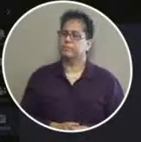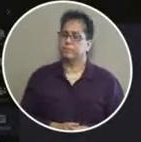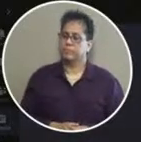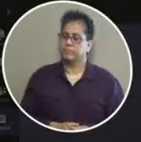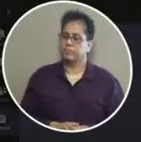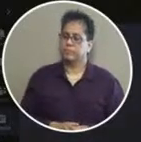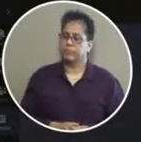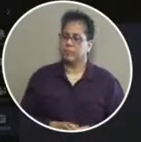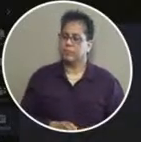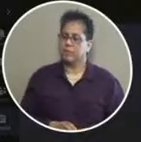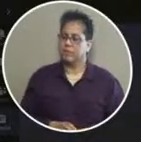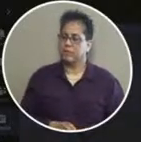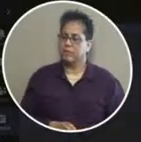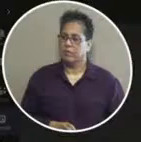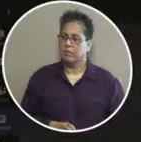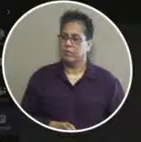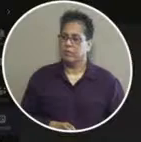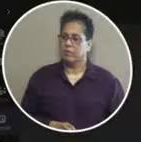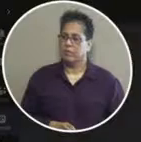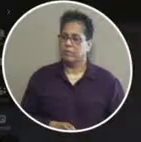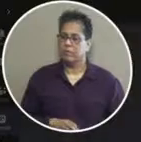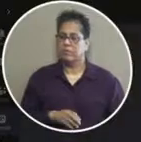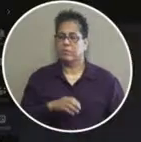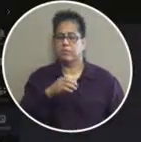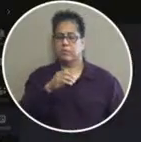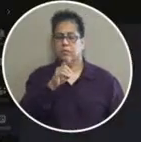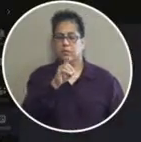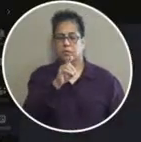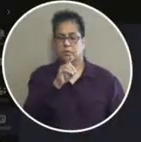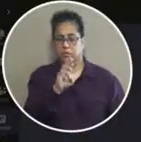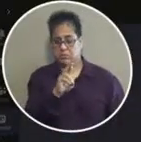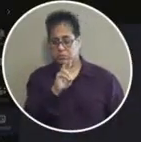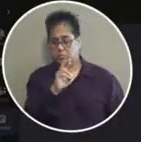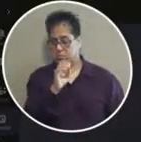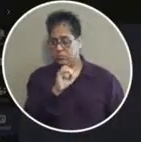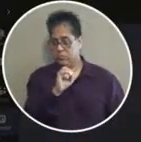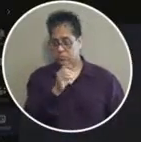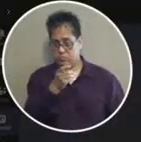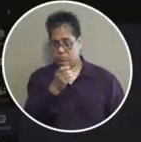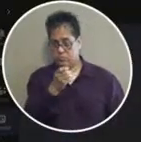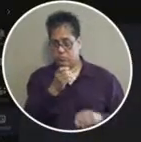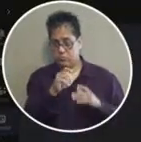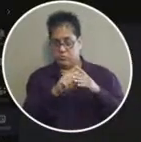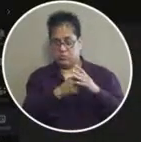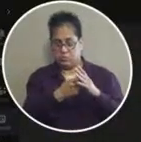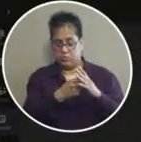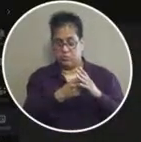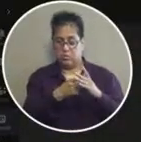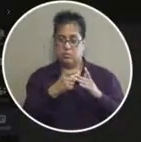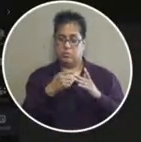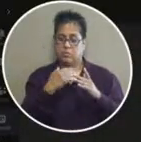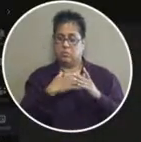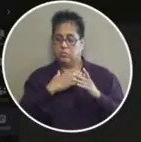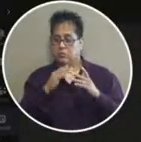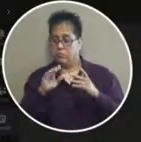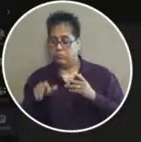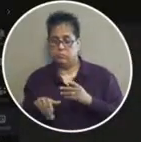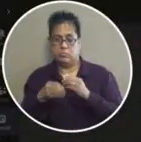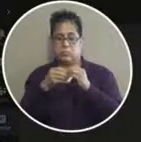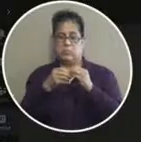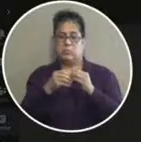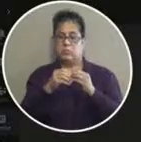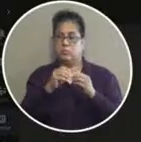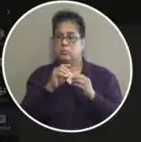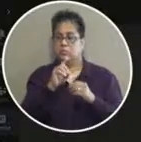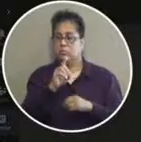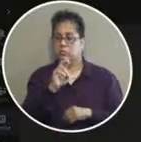I don't know if This is Dr. O, do you want to start? And I'm happy to chime in, but Dr. O is